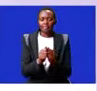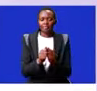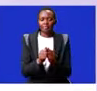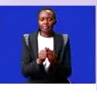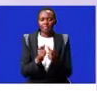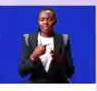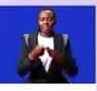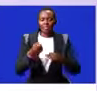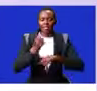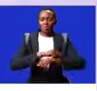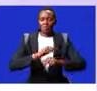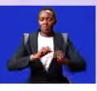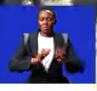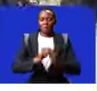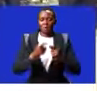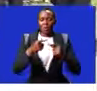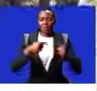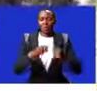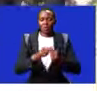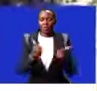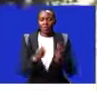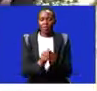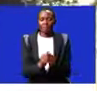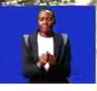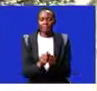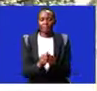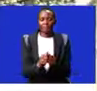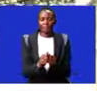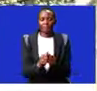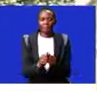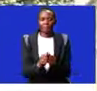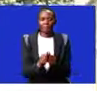skul orang maber. Marceline Odero, Kala TV.